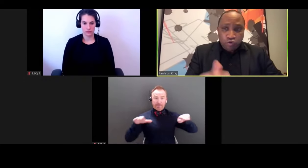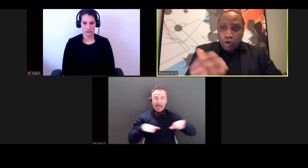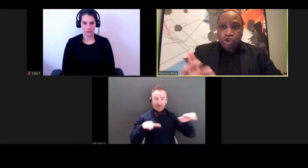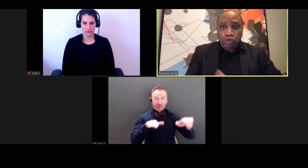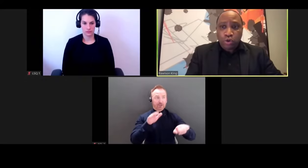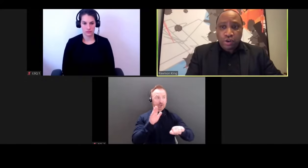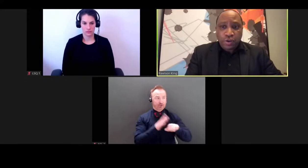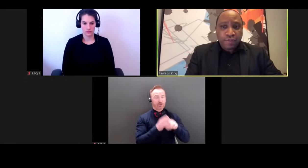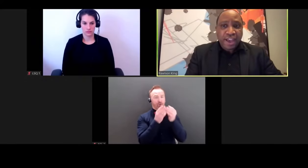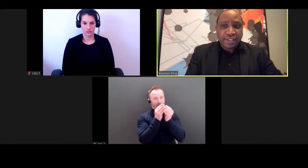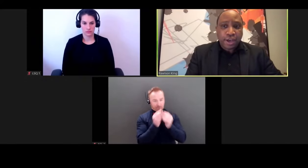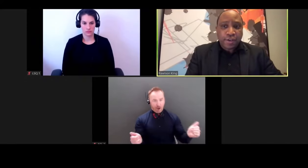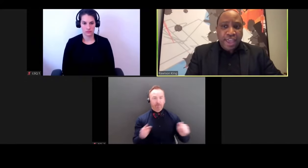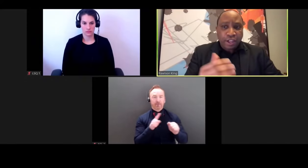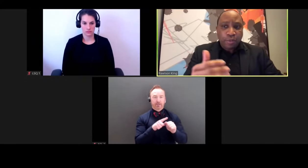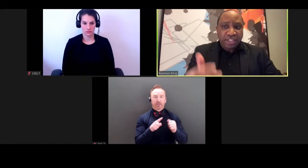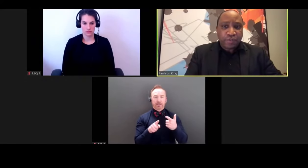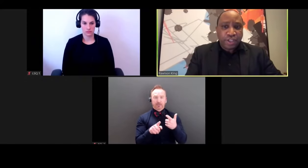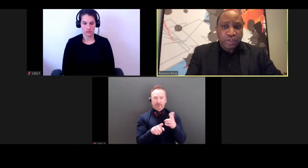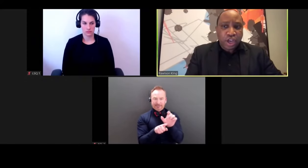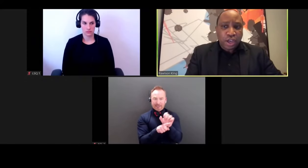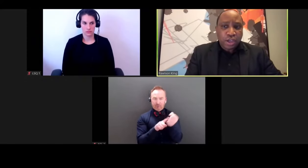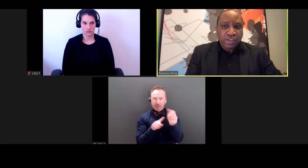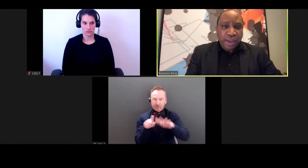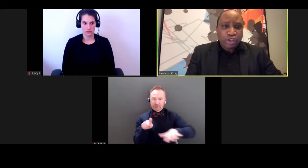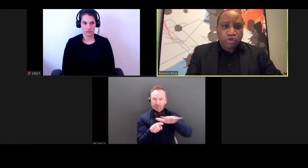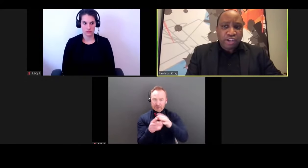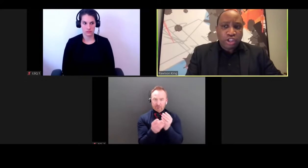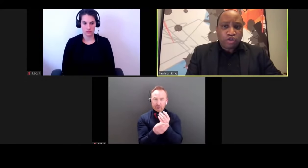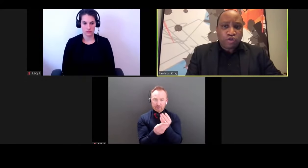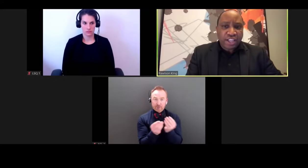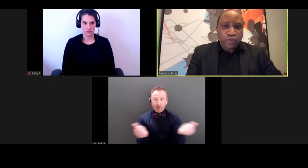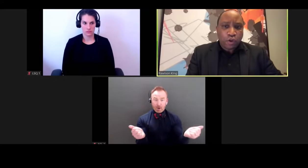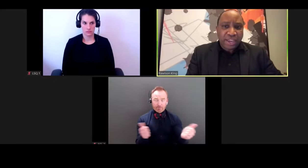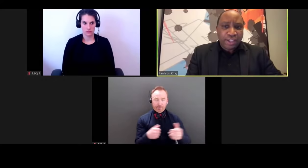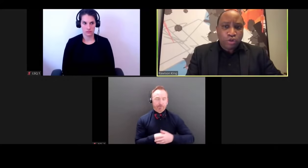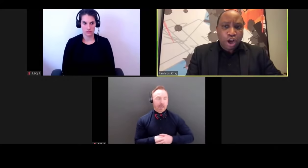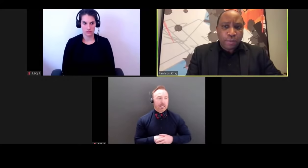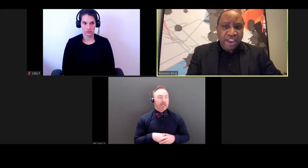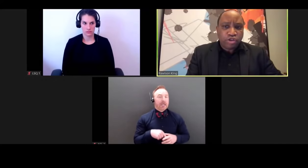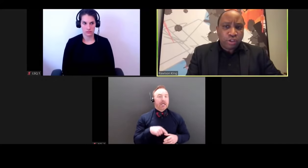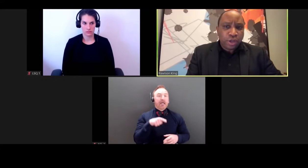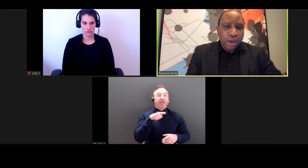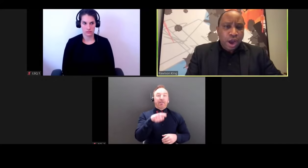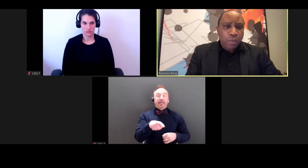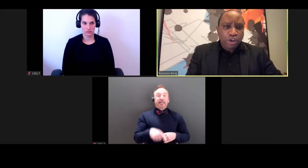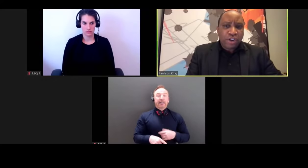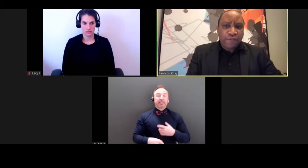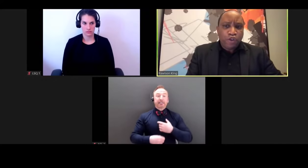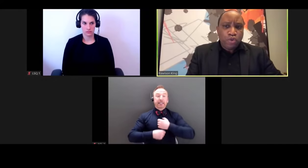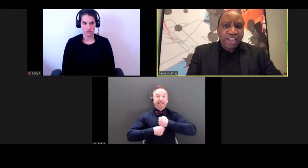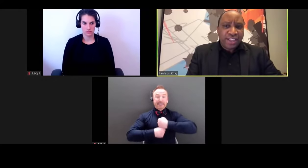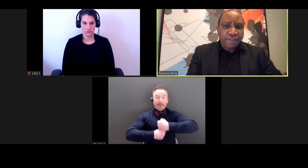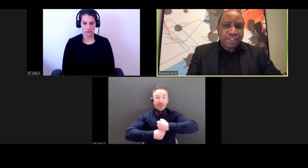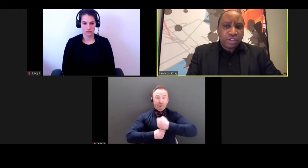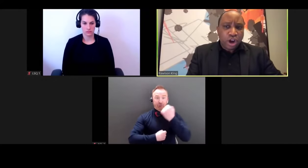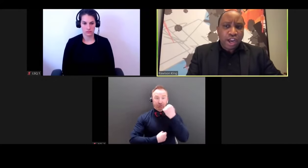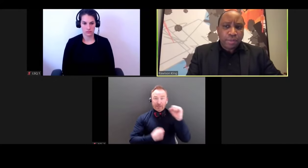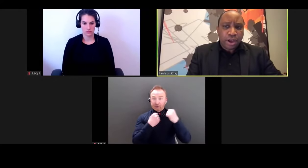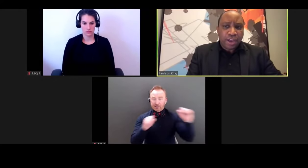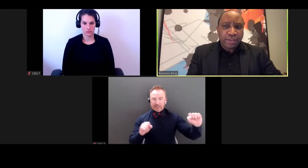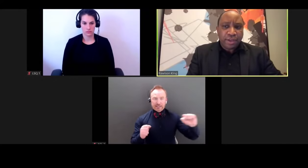And you've also noted that elements of this demonstration is transforming into an occupation. I'm wondering if you can give us